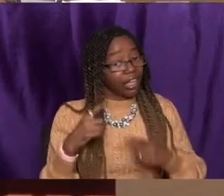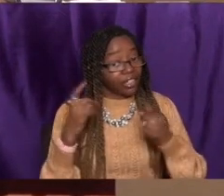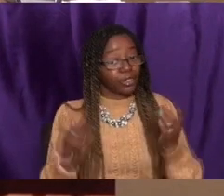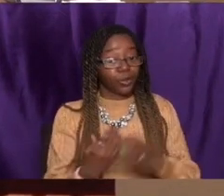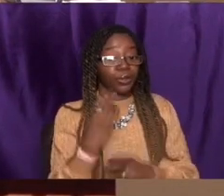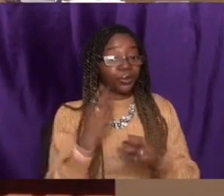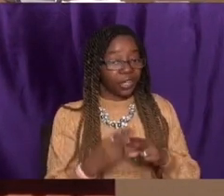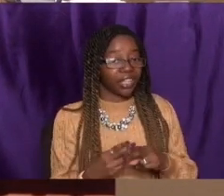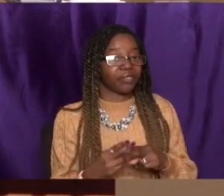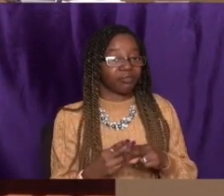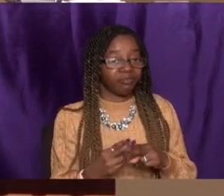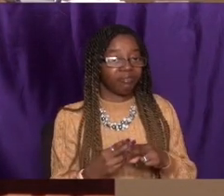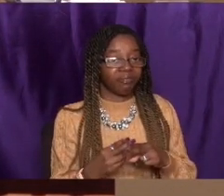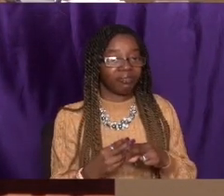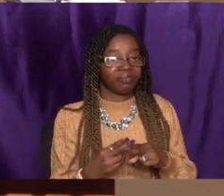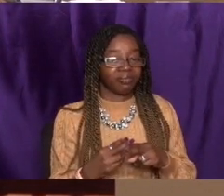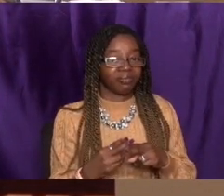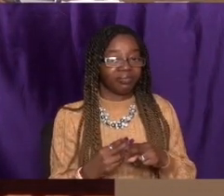name.